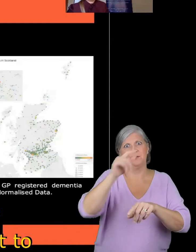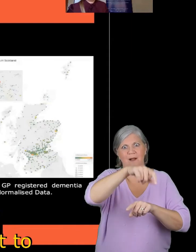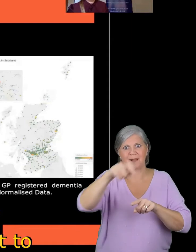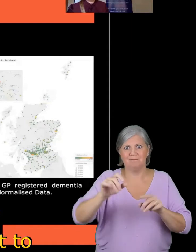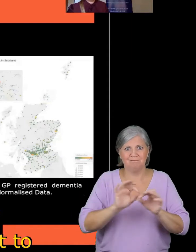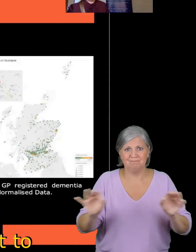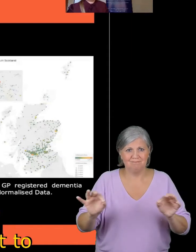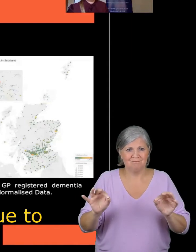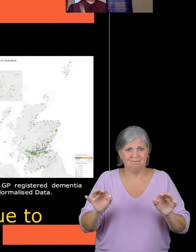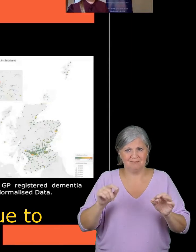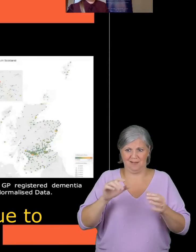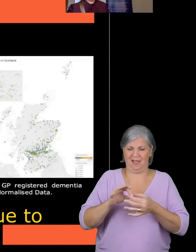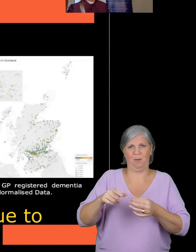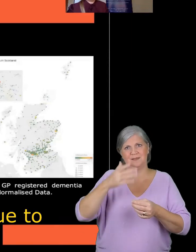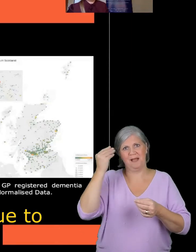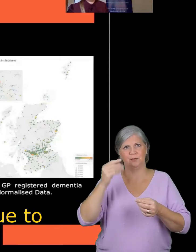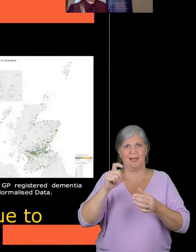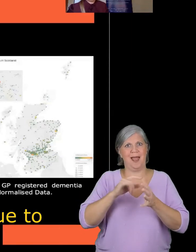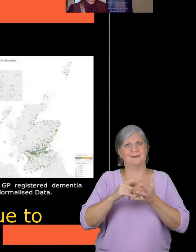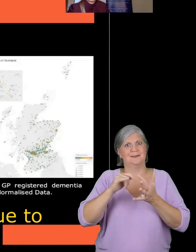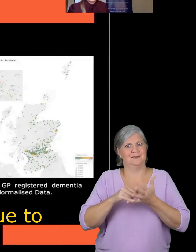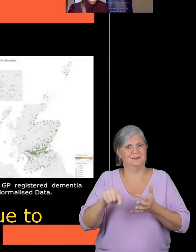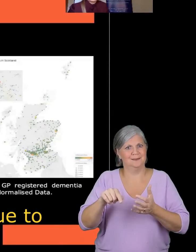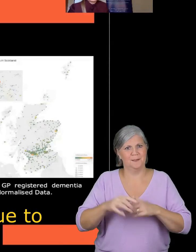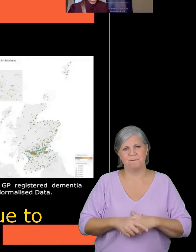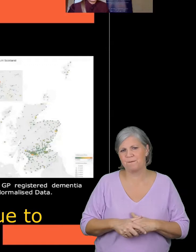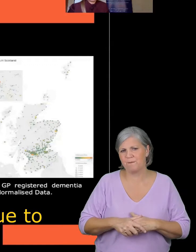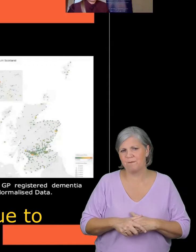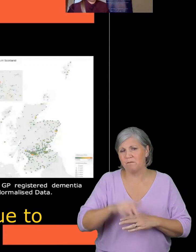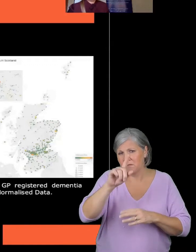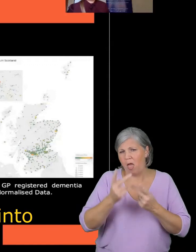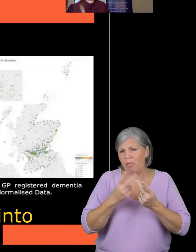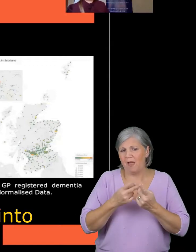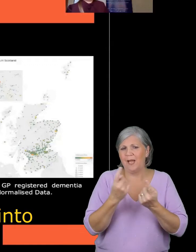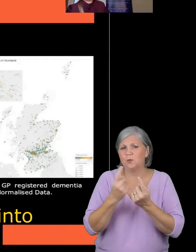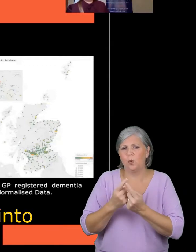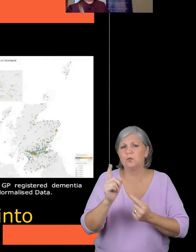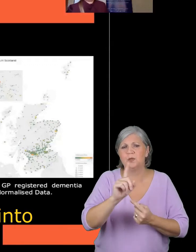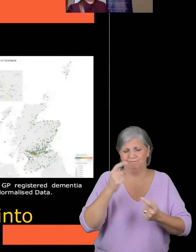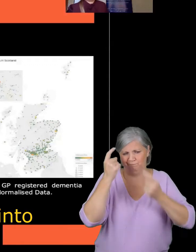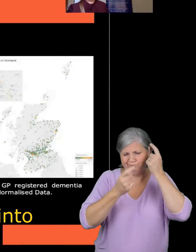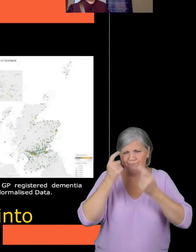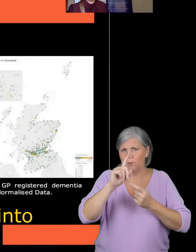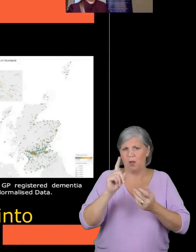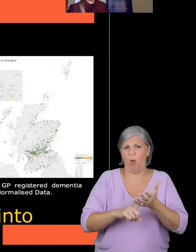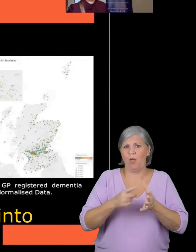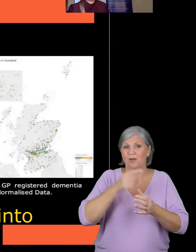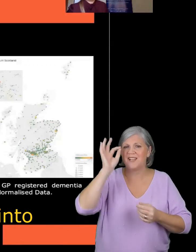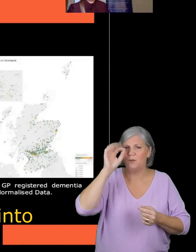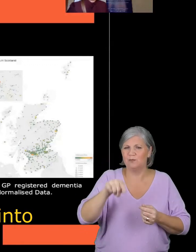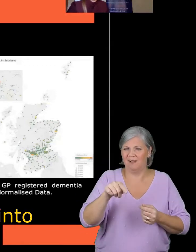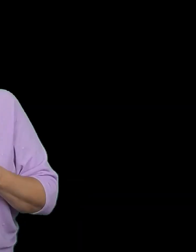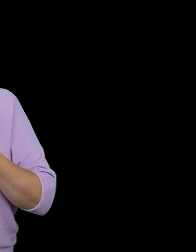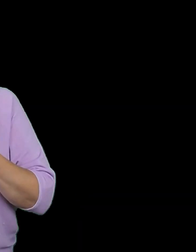practices could be subject to higher variability due to the smaller sample size. These are issues to take into account with Spire